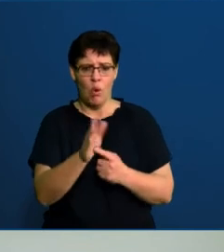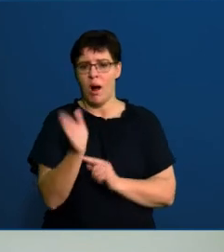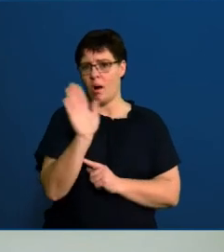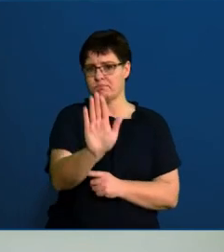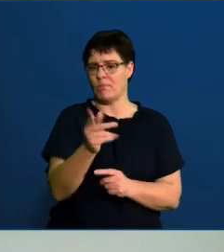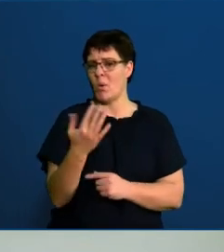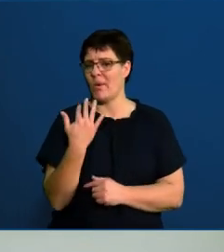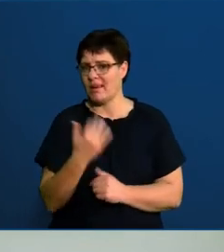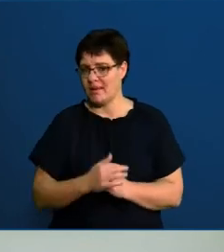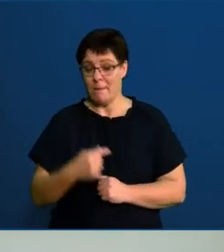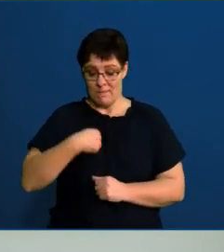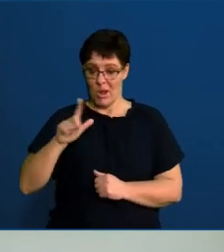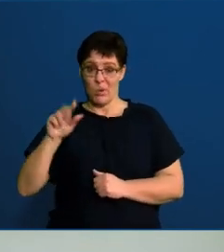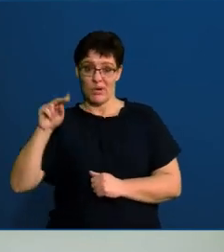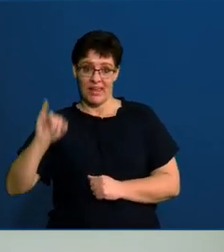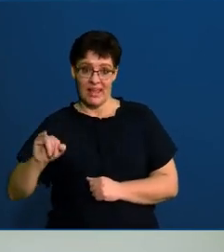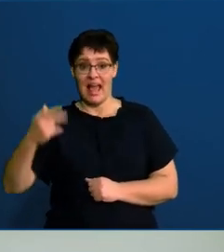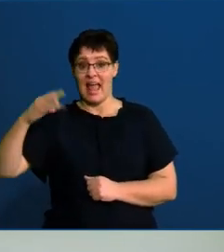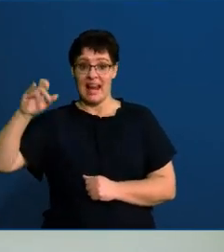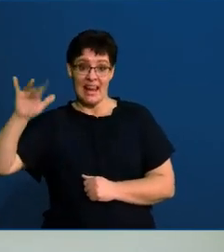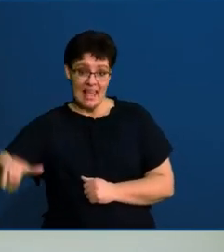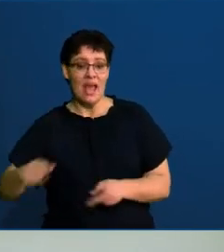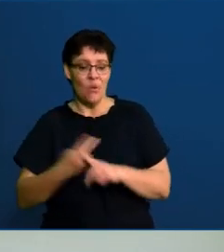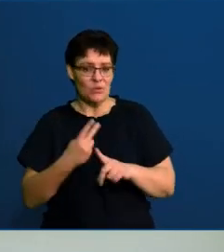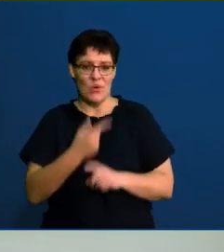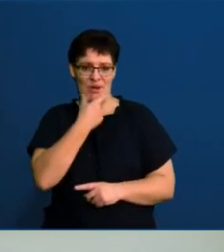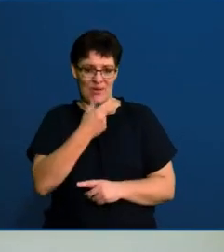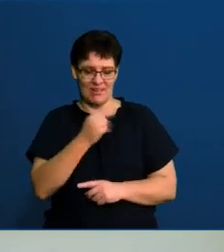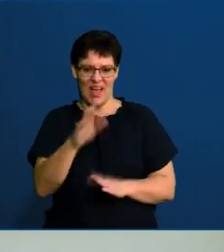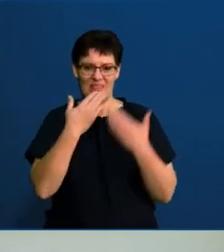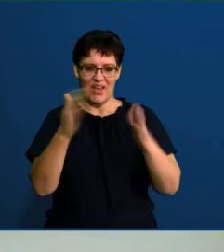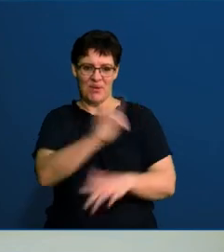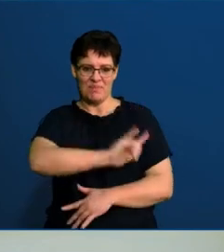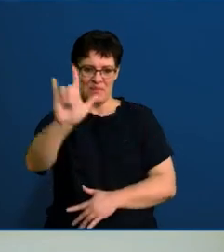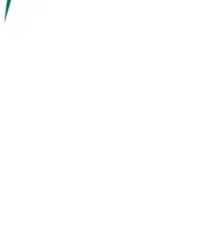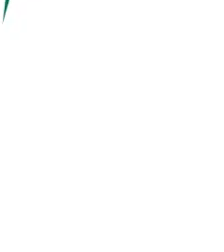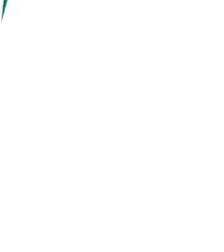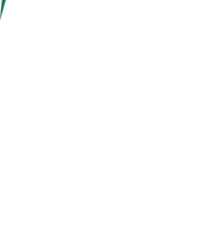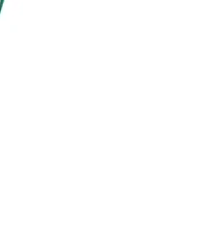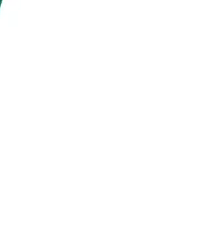But then from me, Looney, Hayley, and Nicolene, it's thank you and goodbye.